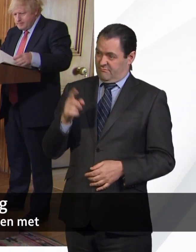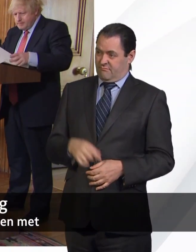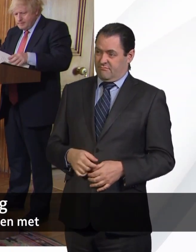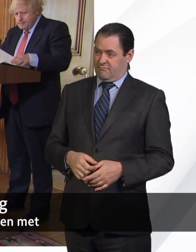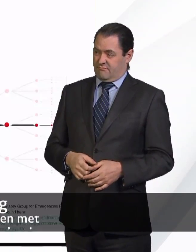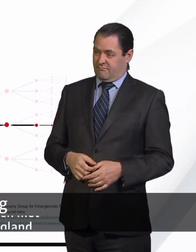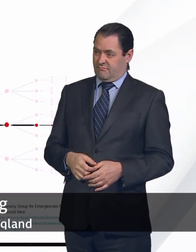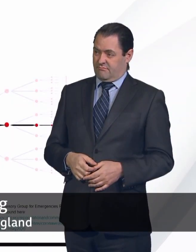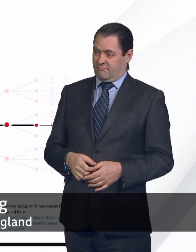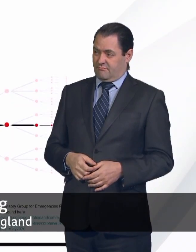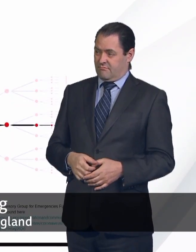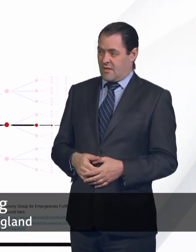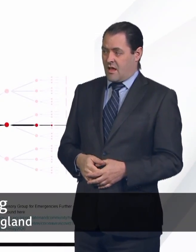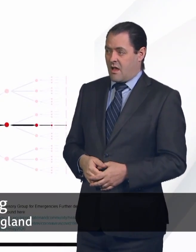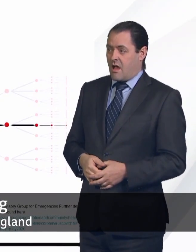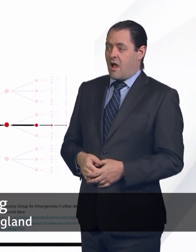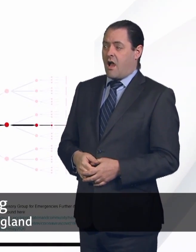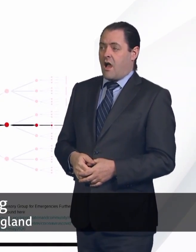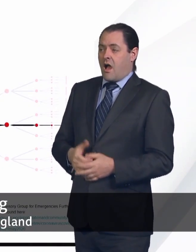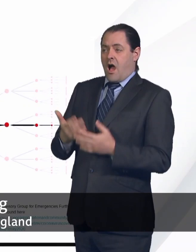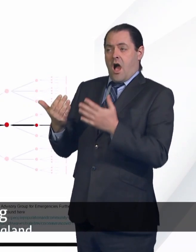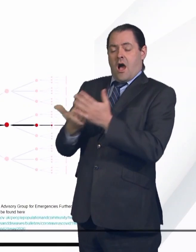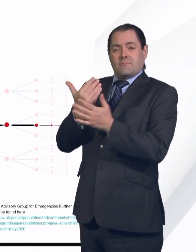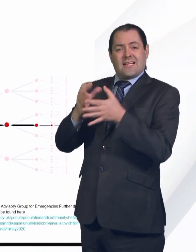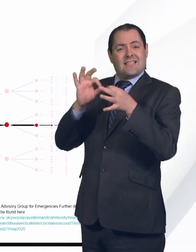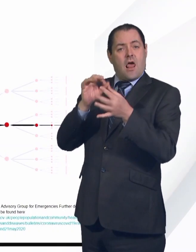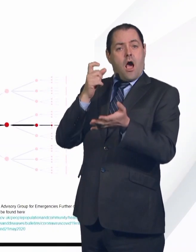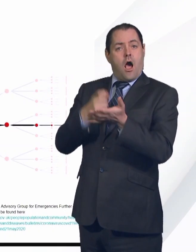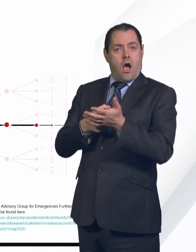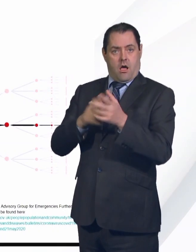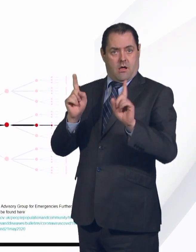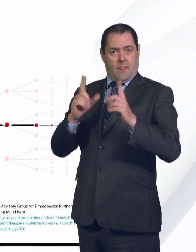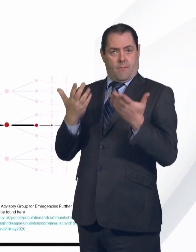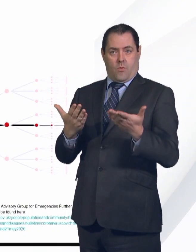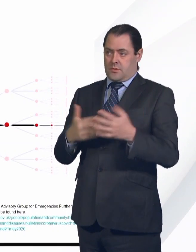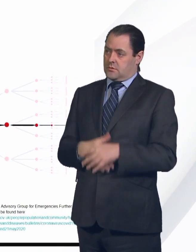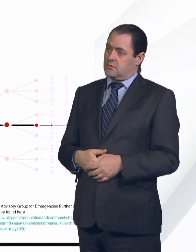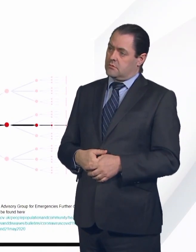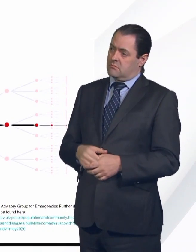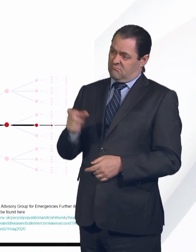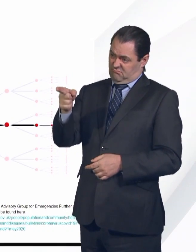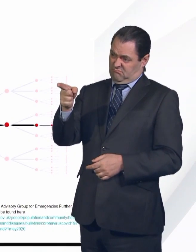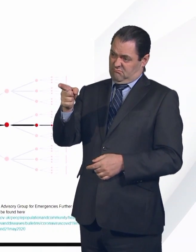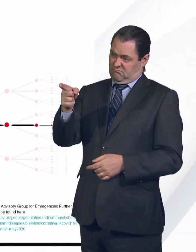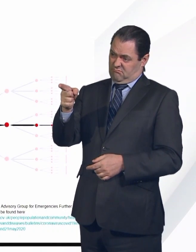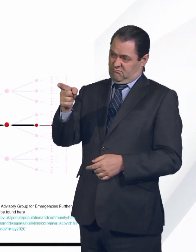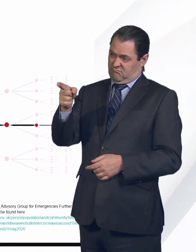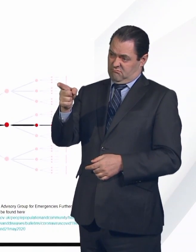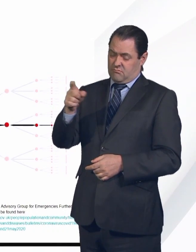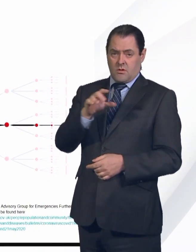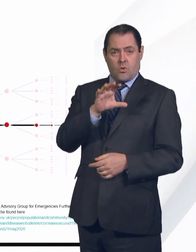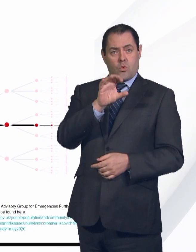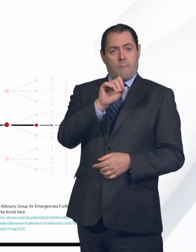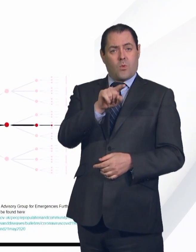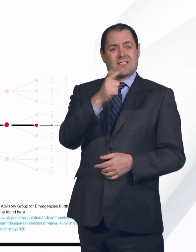Just to update you on where we are in terms of the R, the current value is somewhere between 0.7